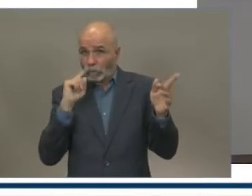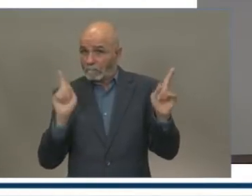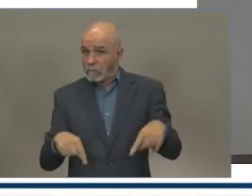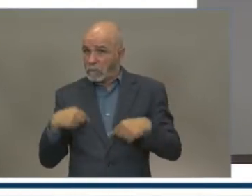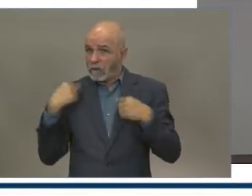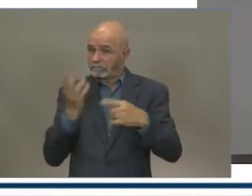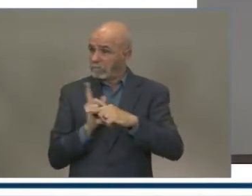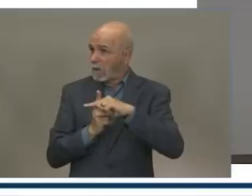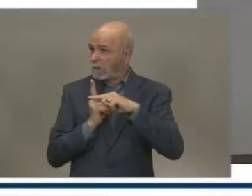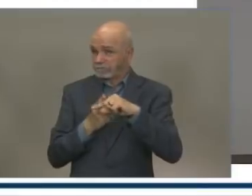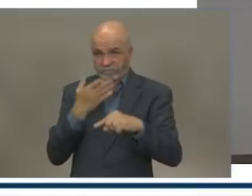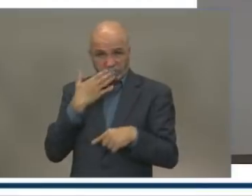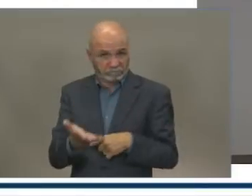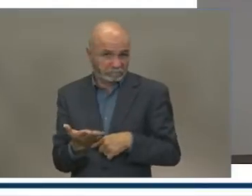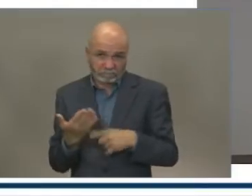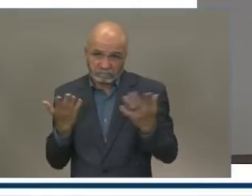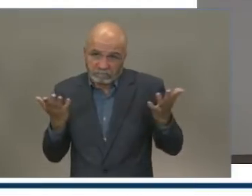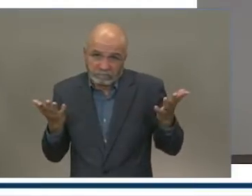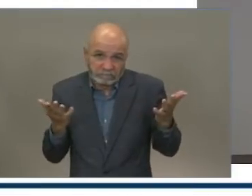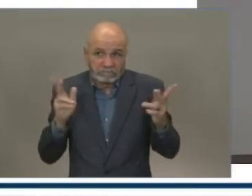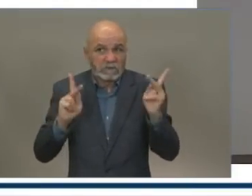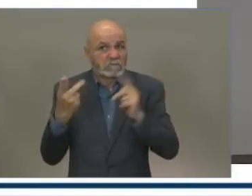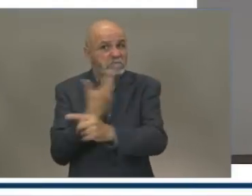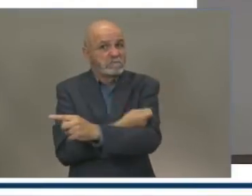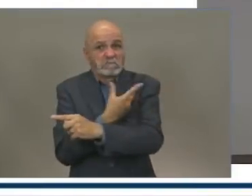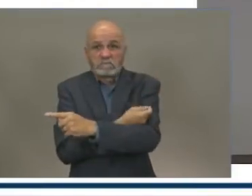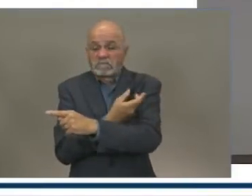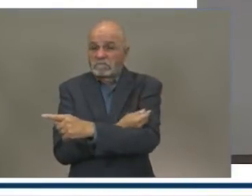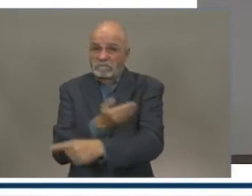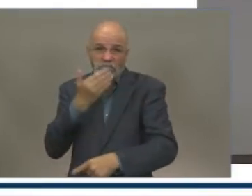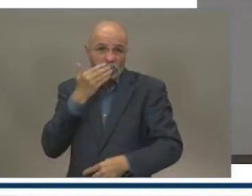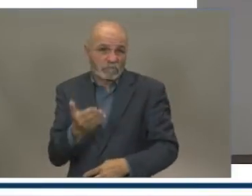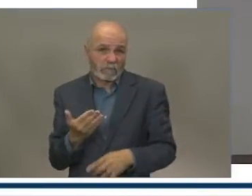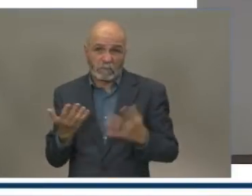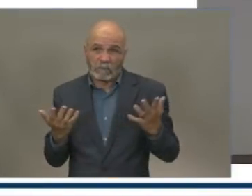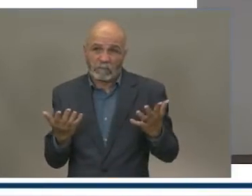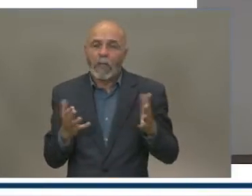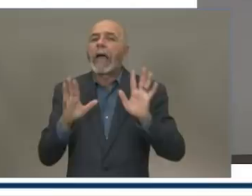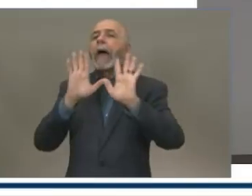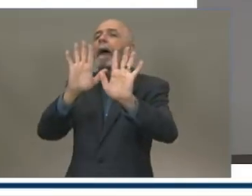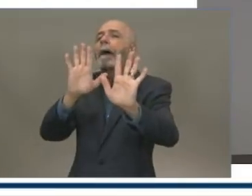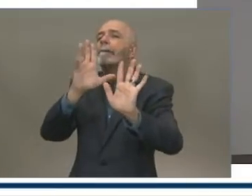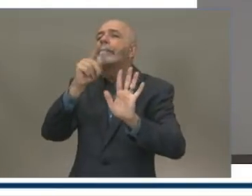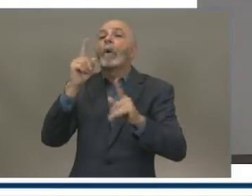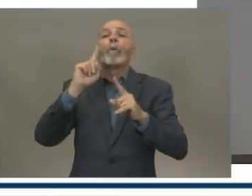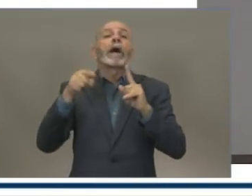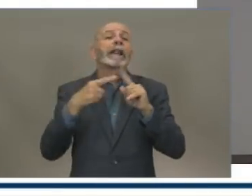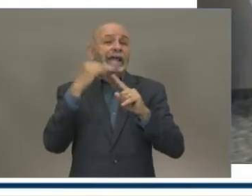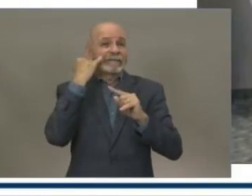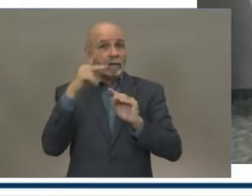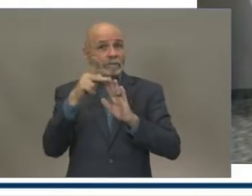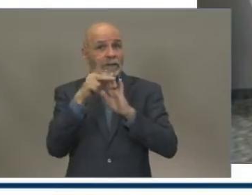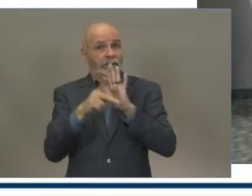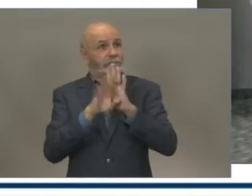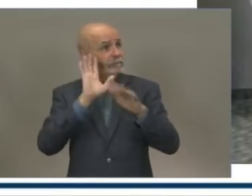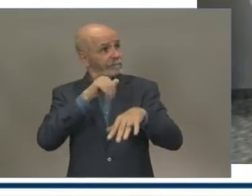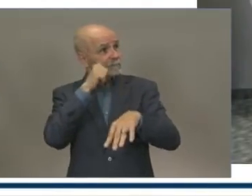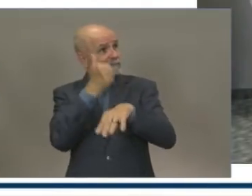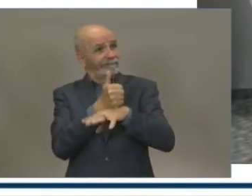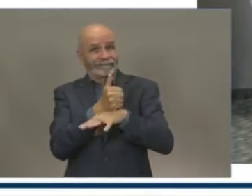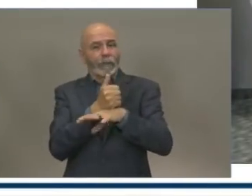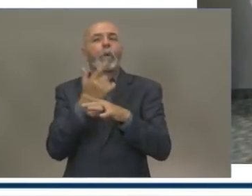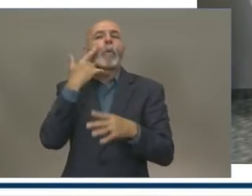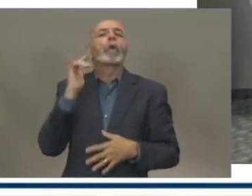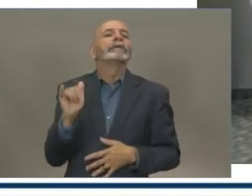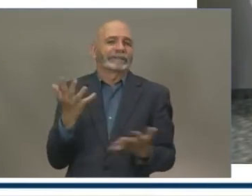uptake of vaccination rates, but time will tell once the policy comes into place. Have you had any negative experiences